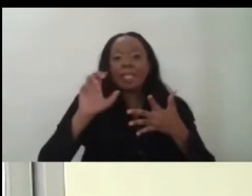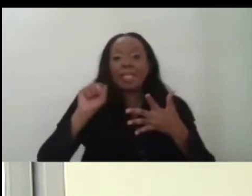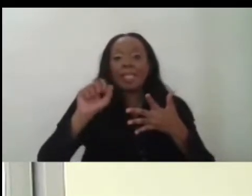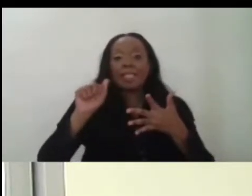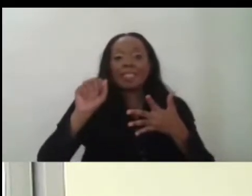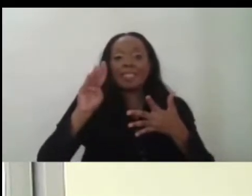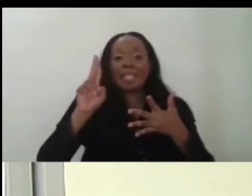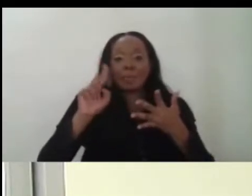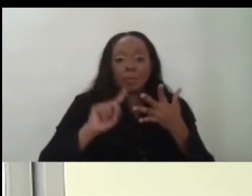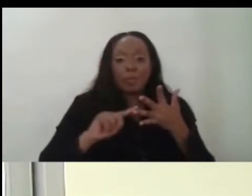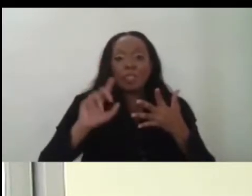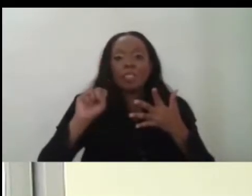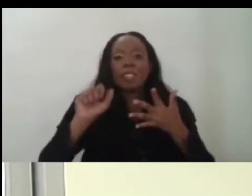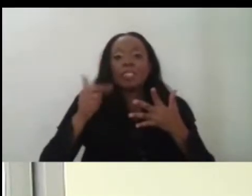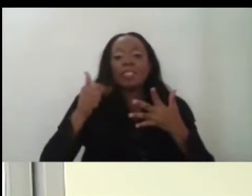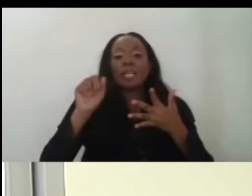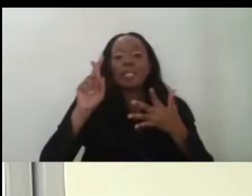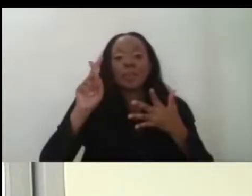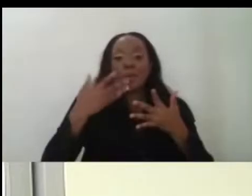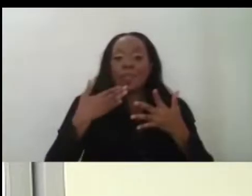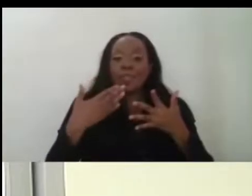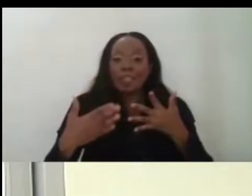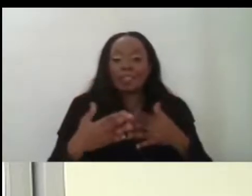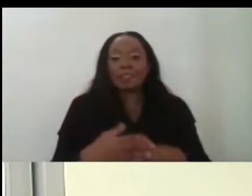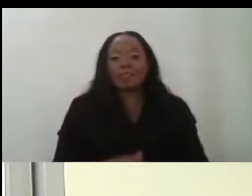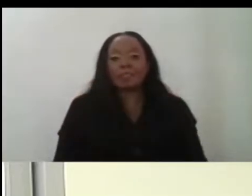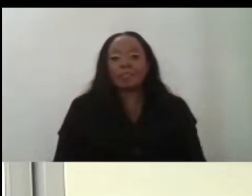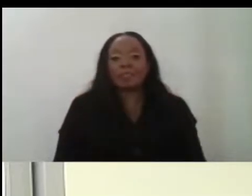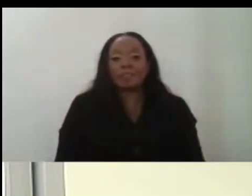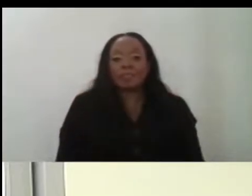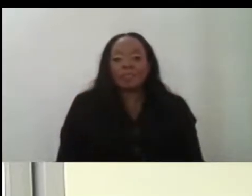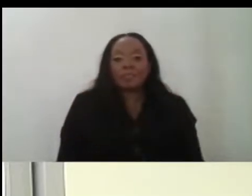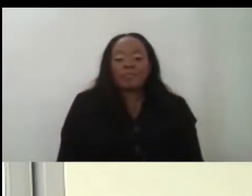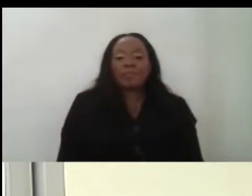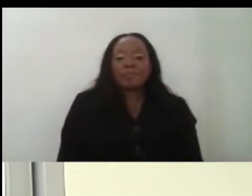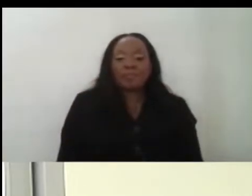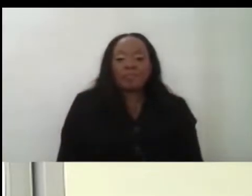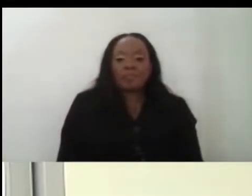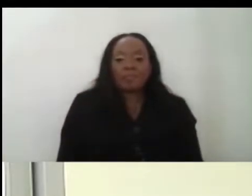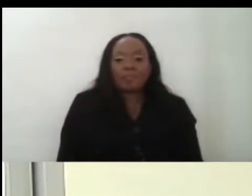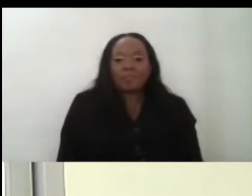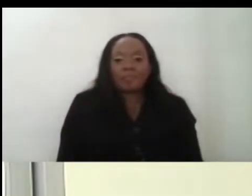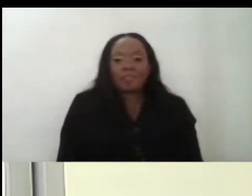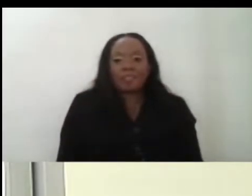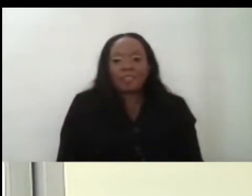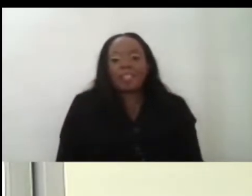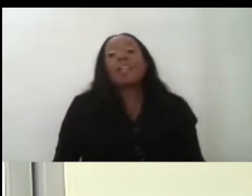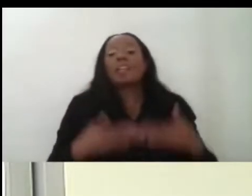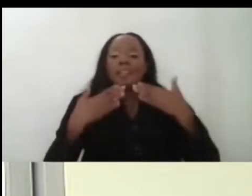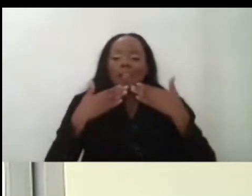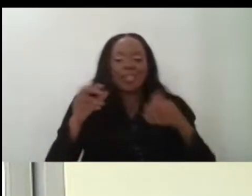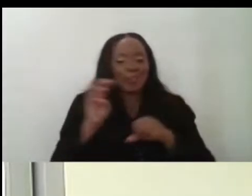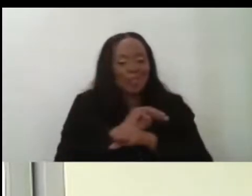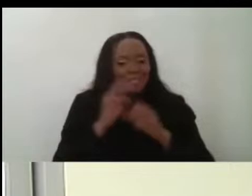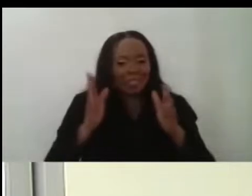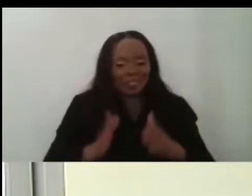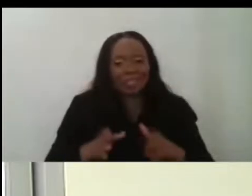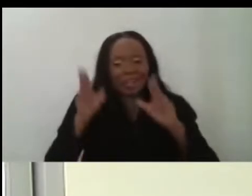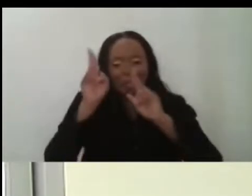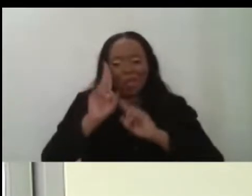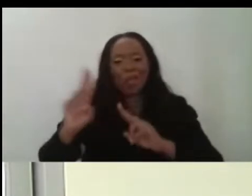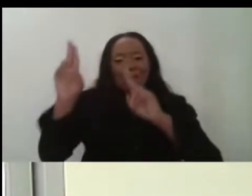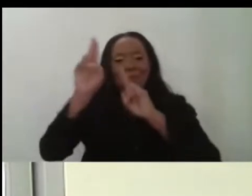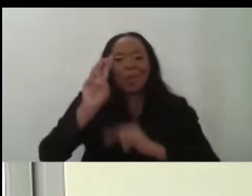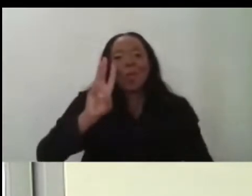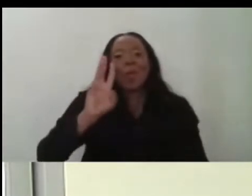you for your assistance. So we would like to thank, first of all, the Minister of Home Affairs and Information, the Honorable